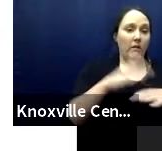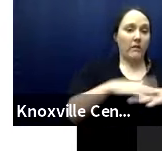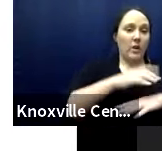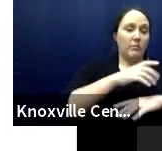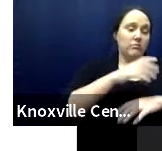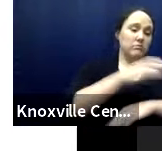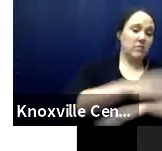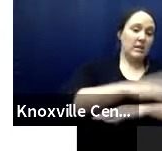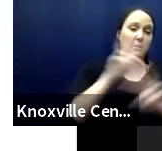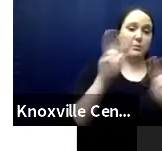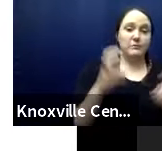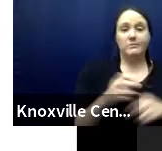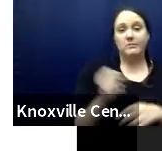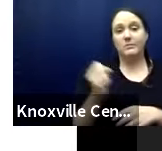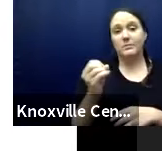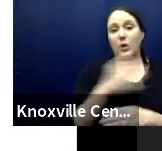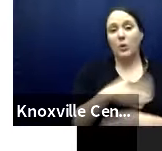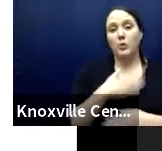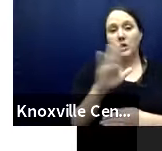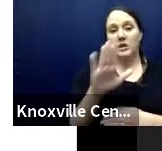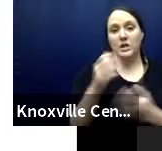So I appreciate your efforts.